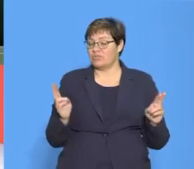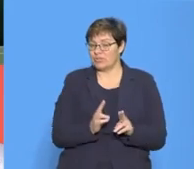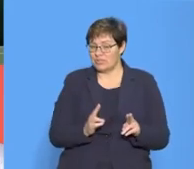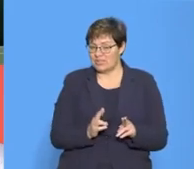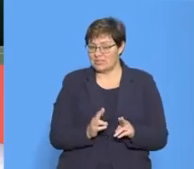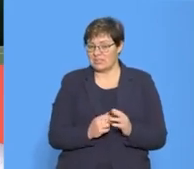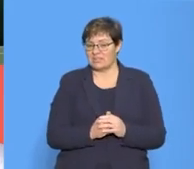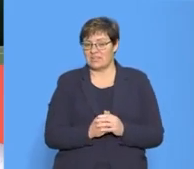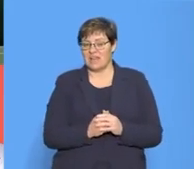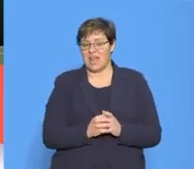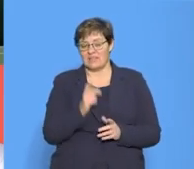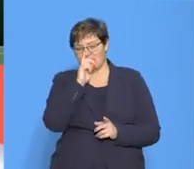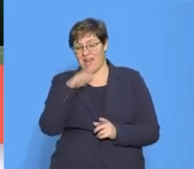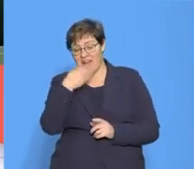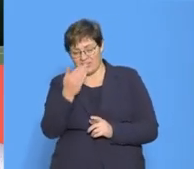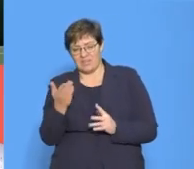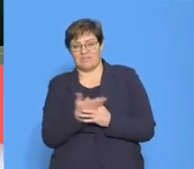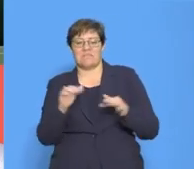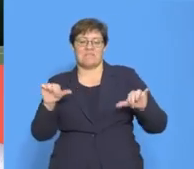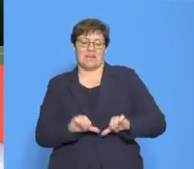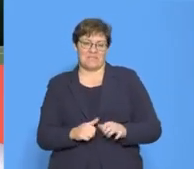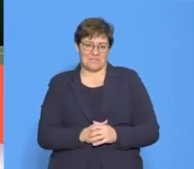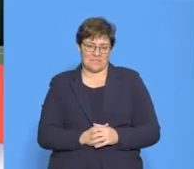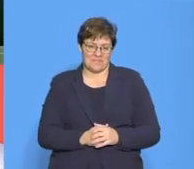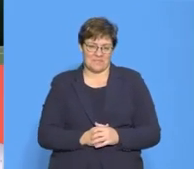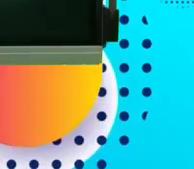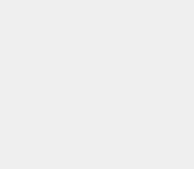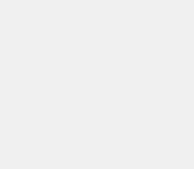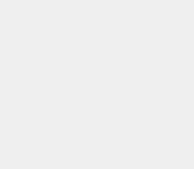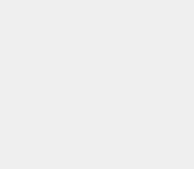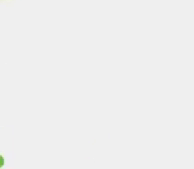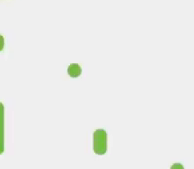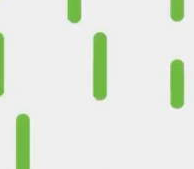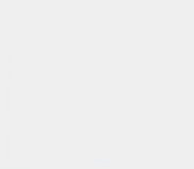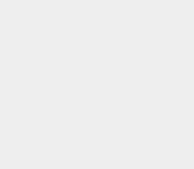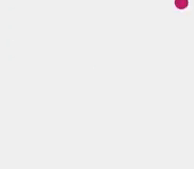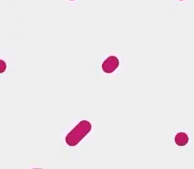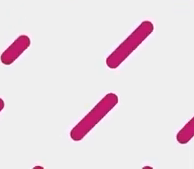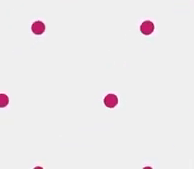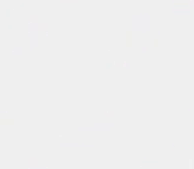We're now going to take a short break, and we'll see you after the break.